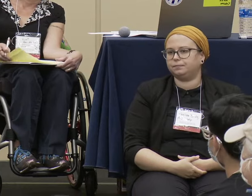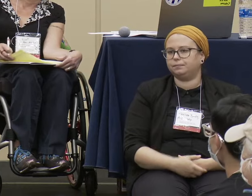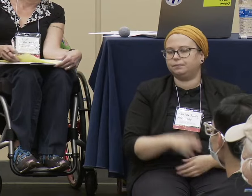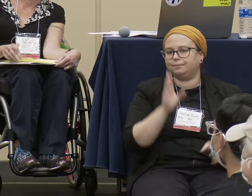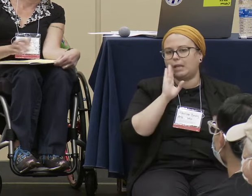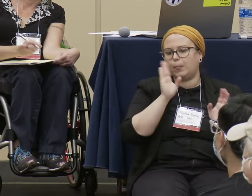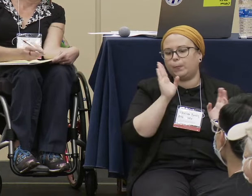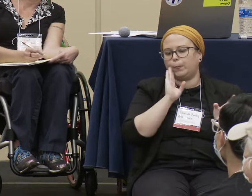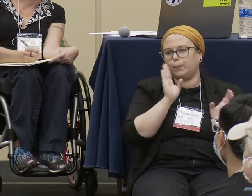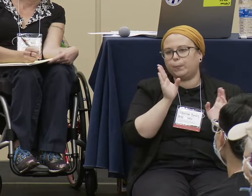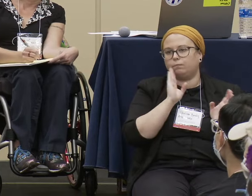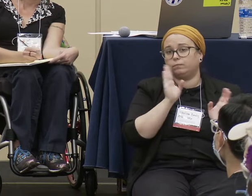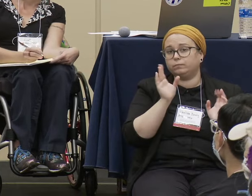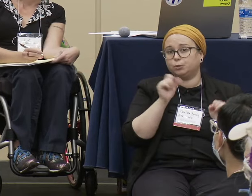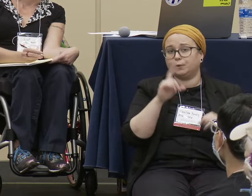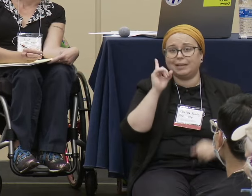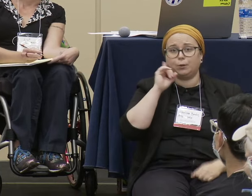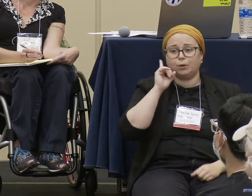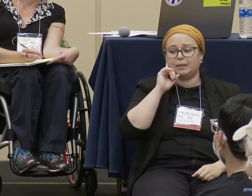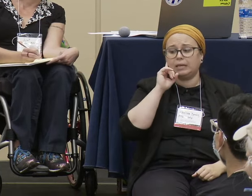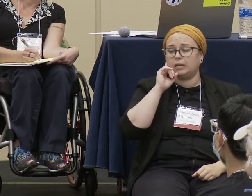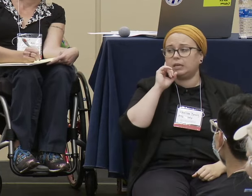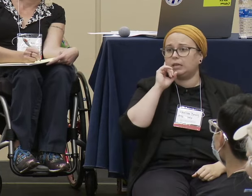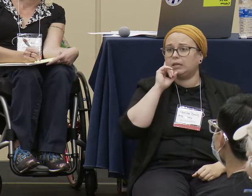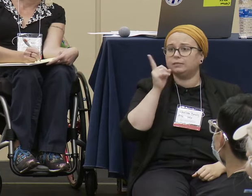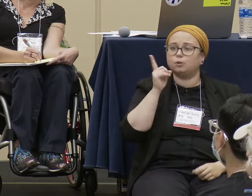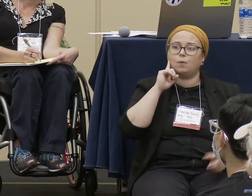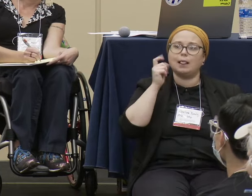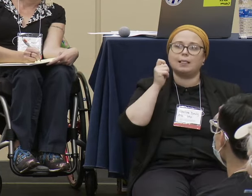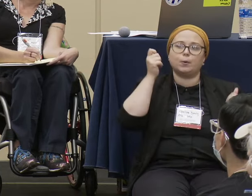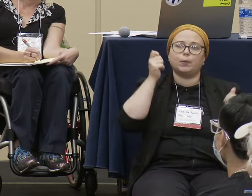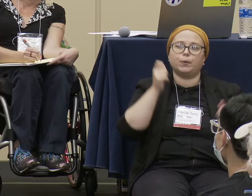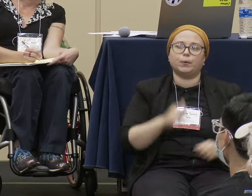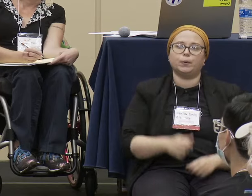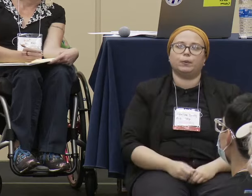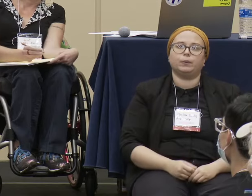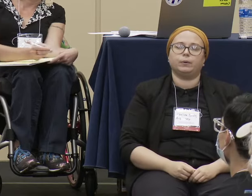Hello. Can you hear me? Okay.